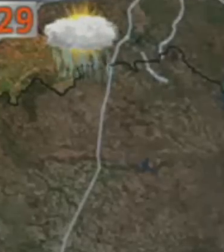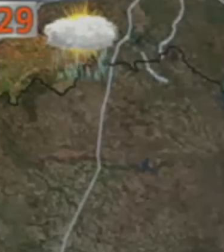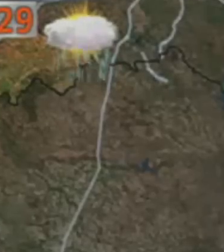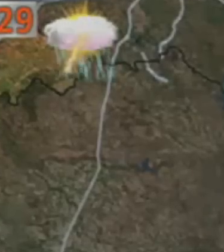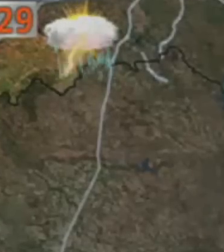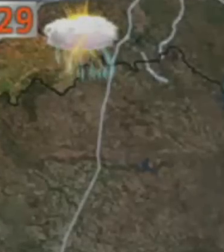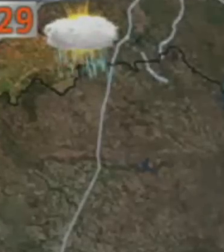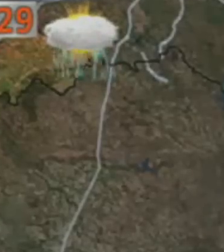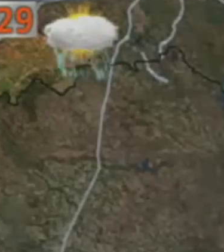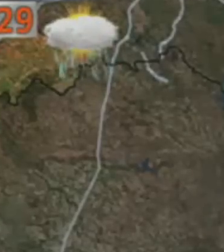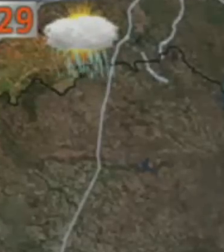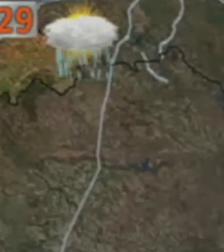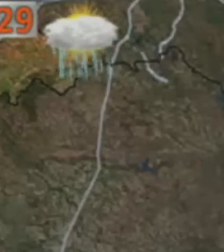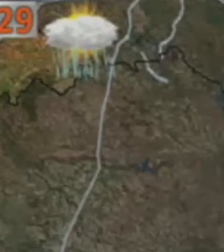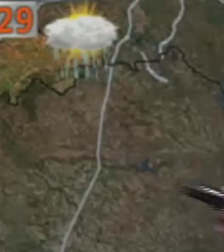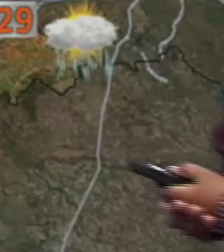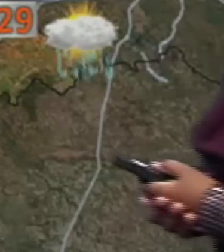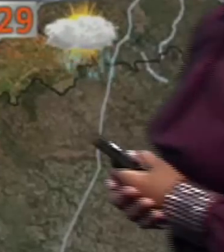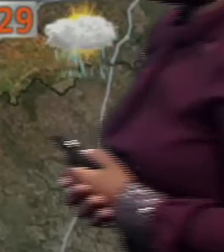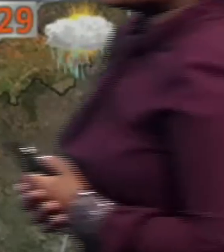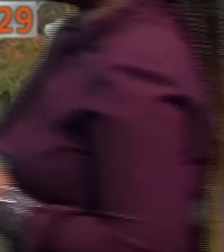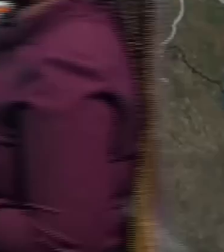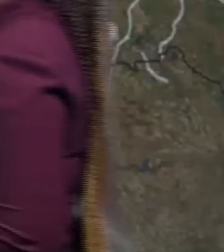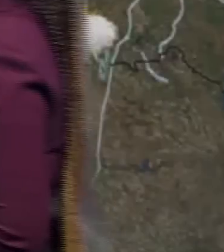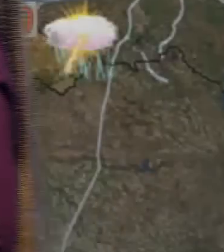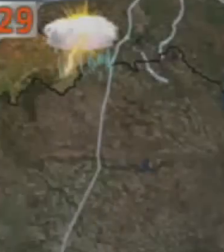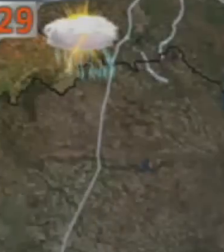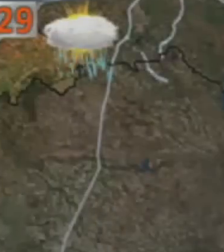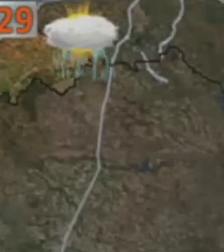le Bomagogo fa Lichtenburg yone tle ke me go di grata di le